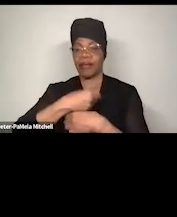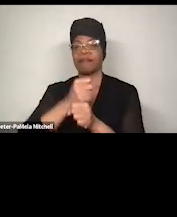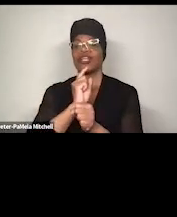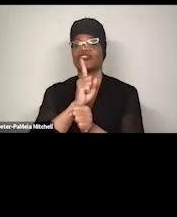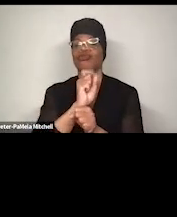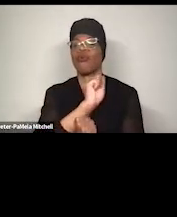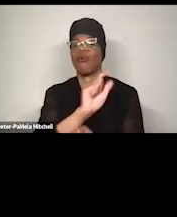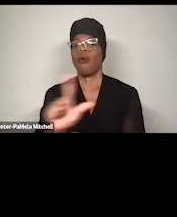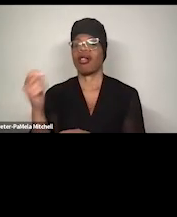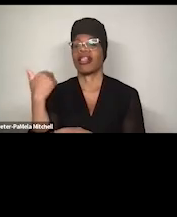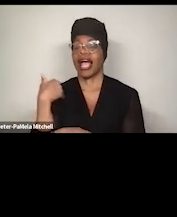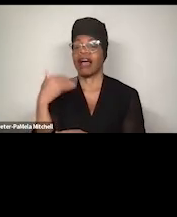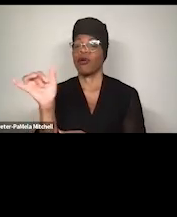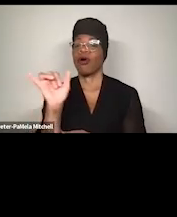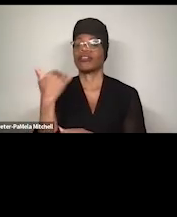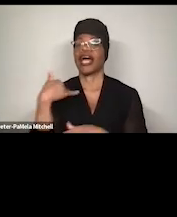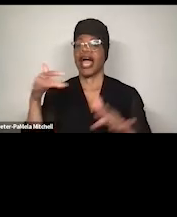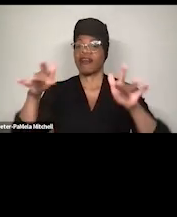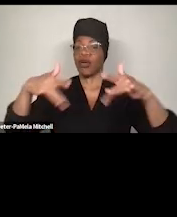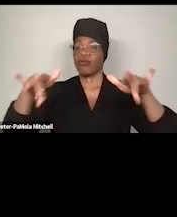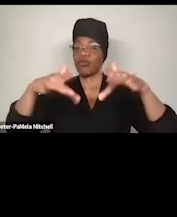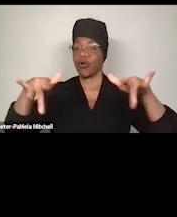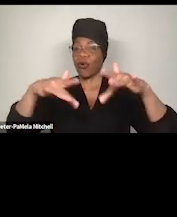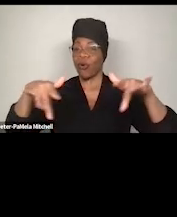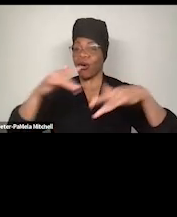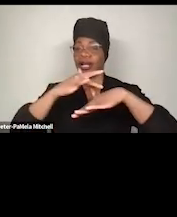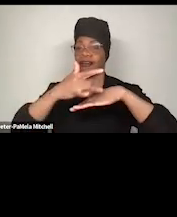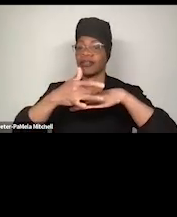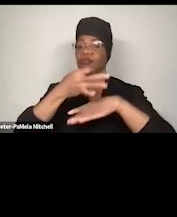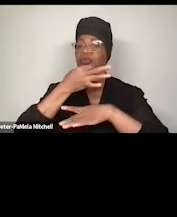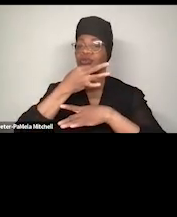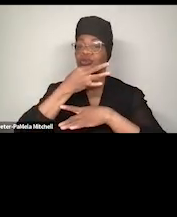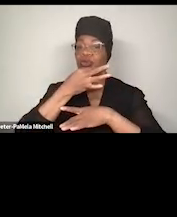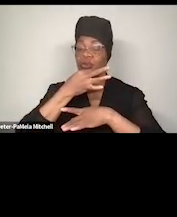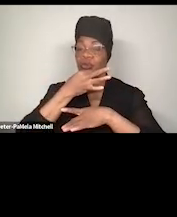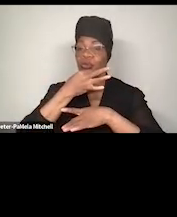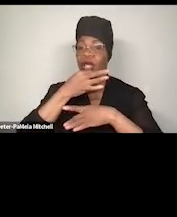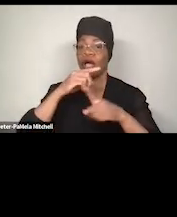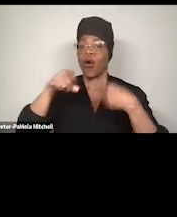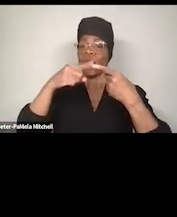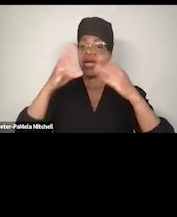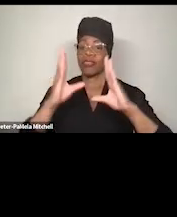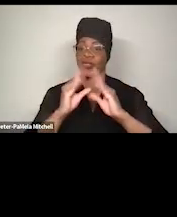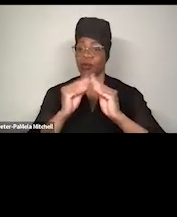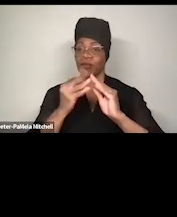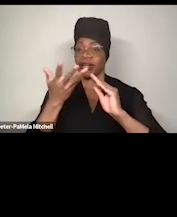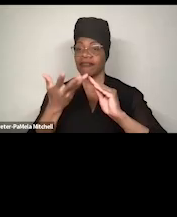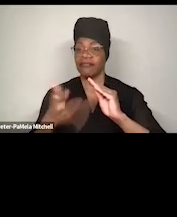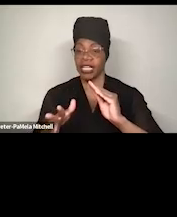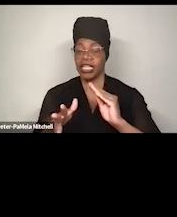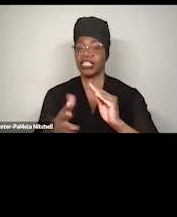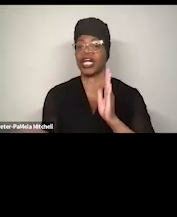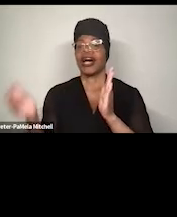recording available on the HHRC website soon. And then at the end of the webinar, you should be